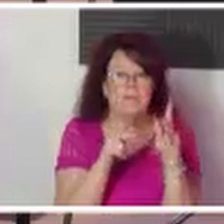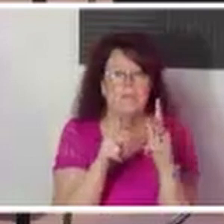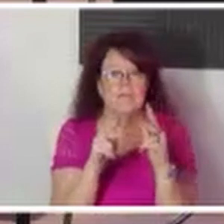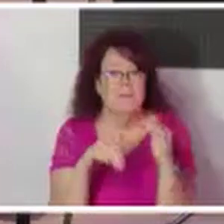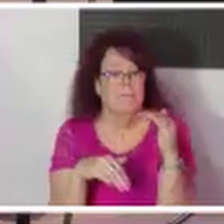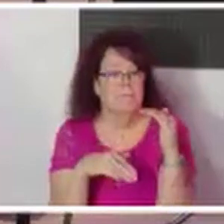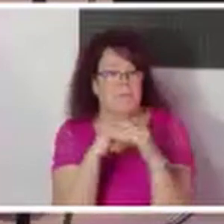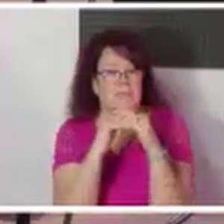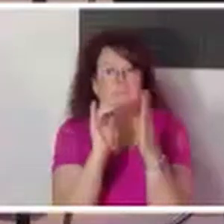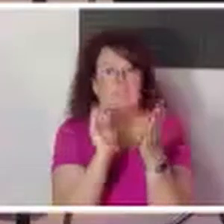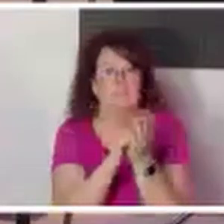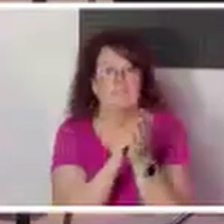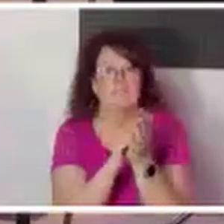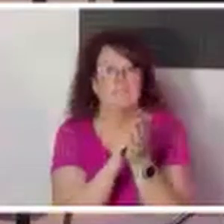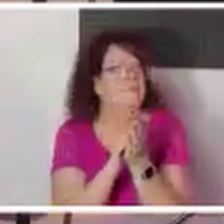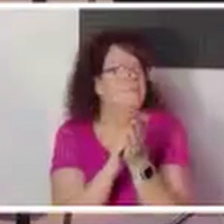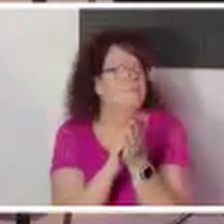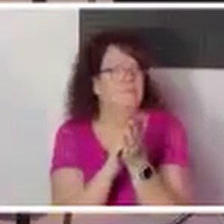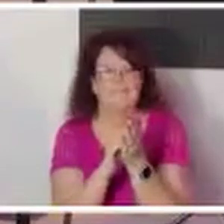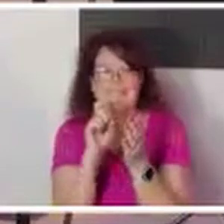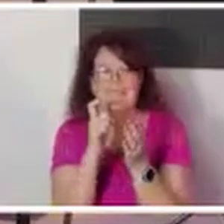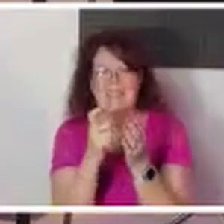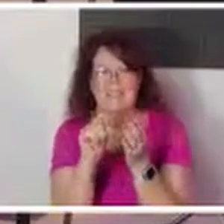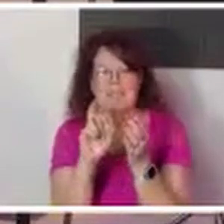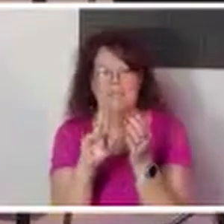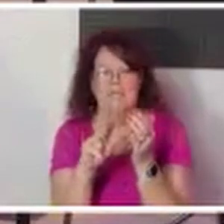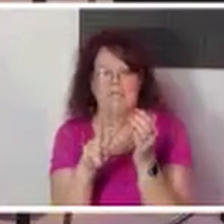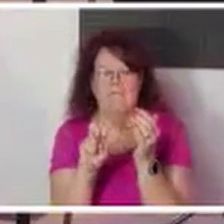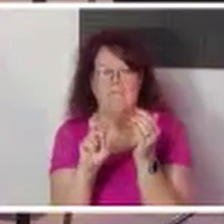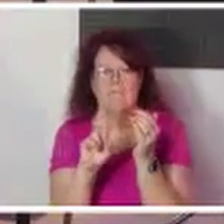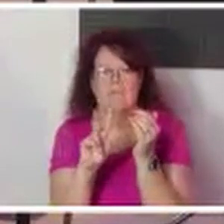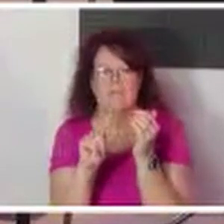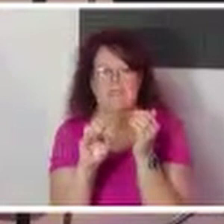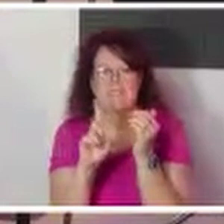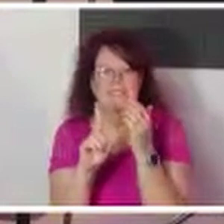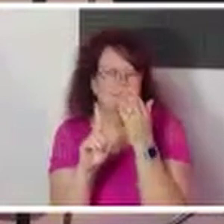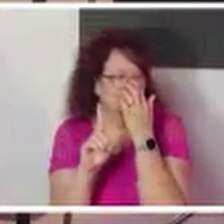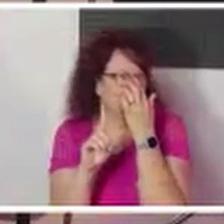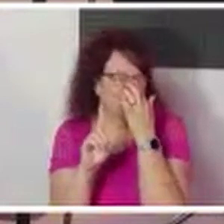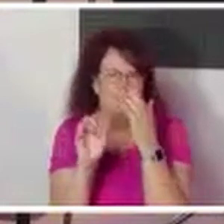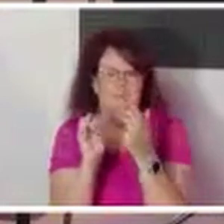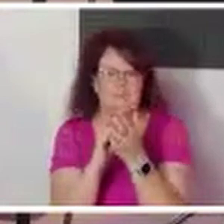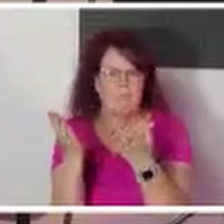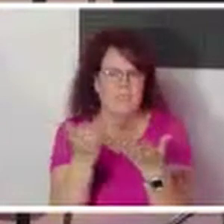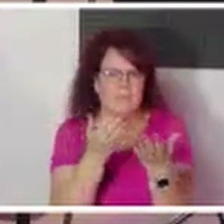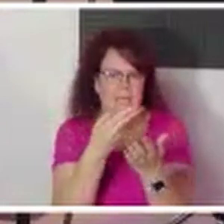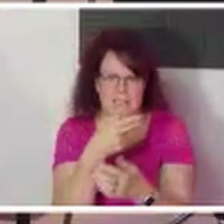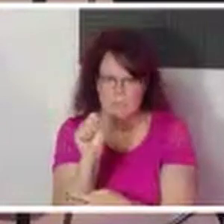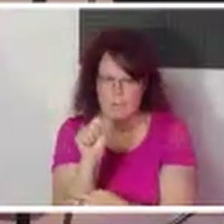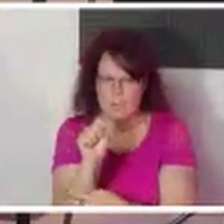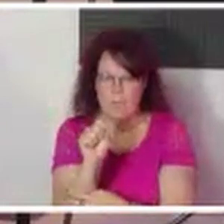maximize that. I'm an extroverted introvert, as I like to say. So that brings me to high